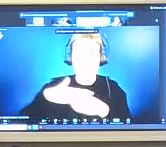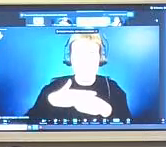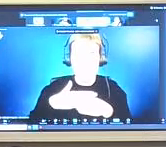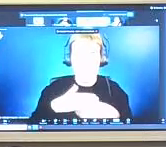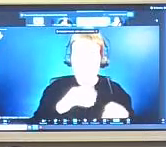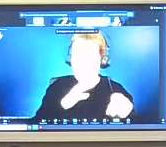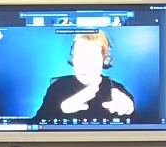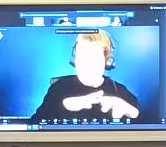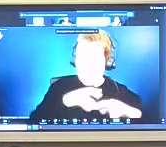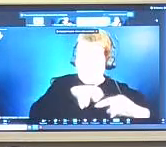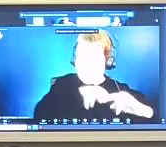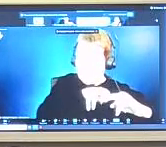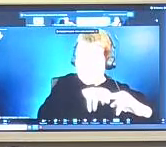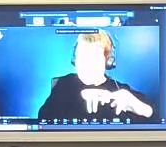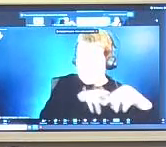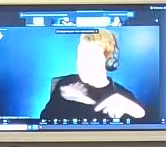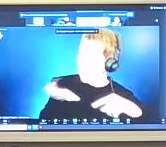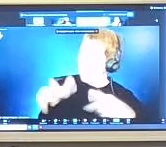with Steve Bell?